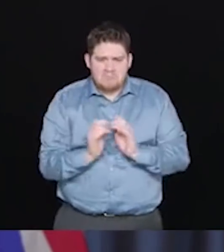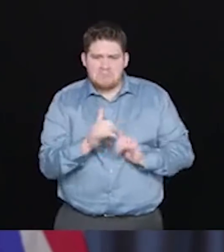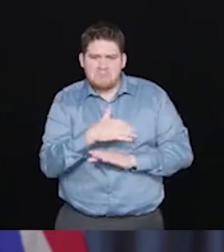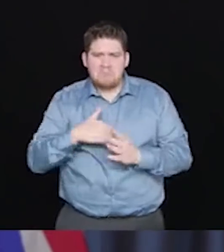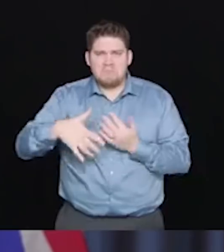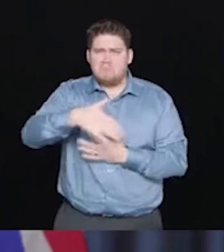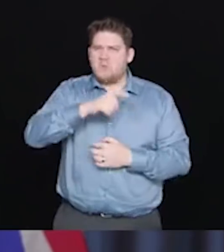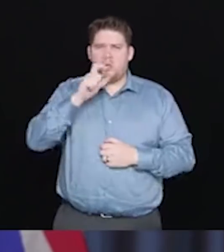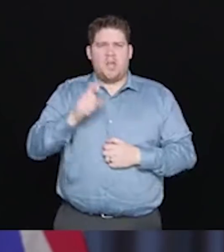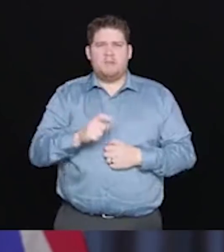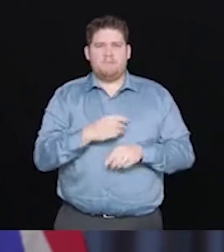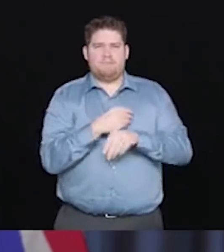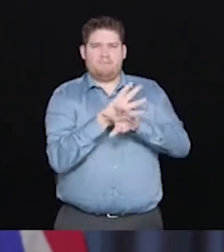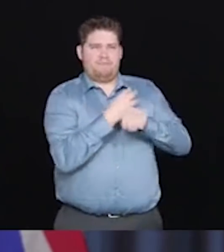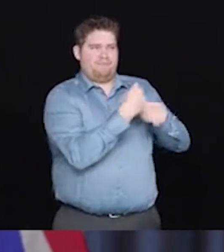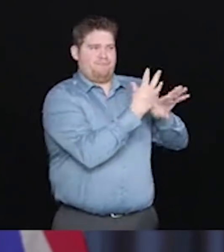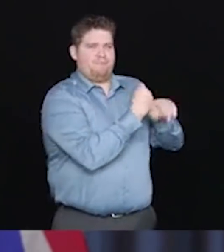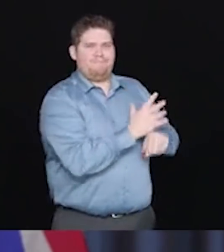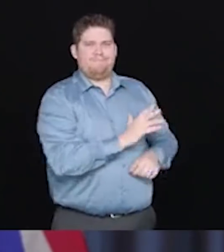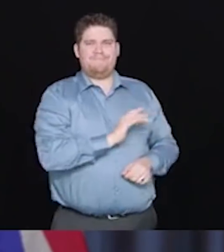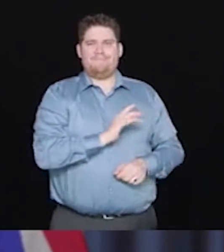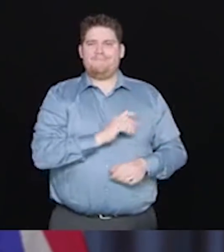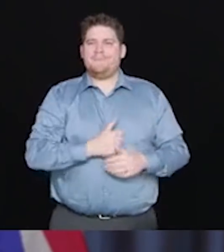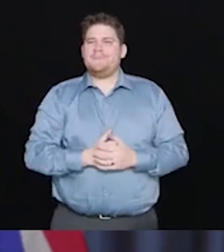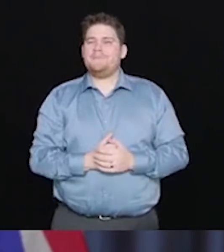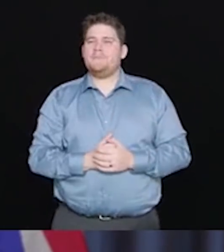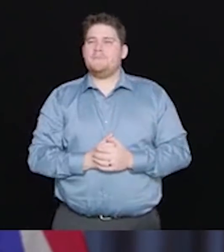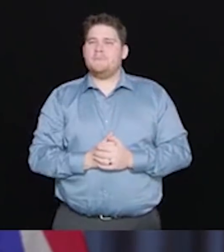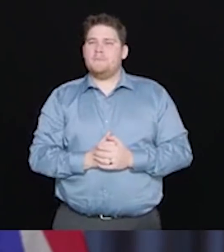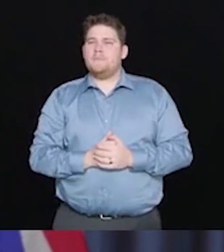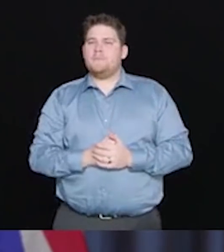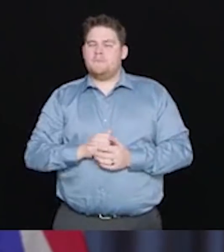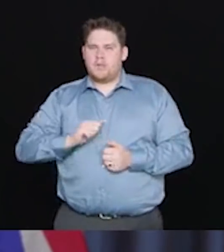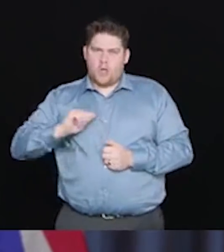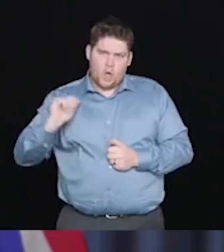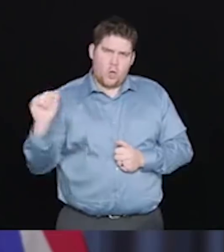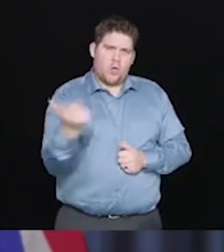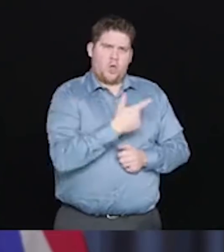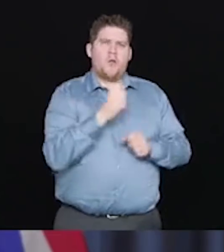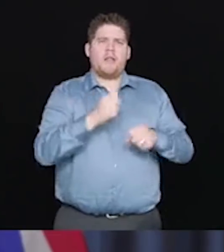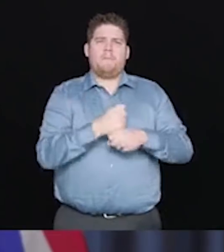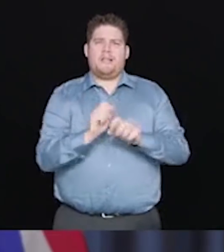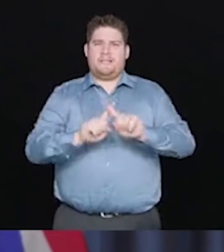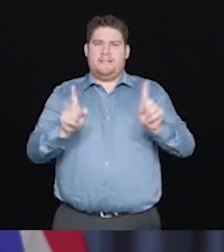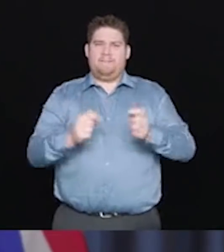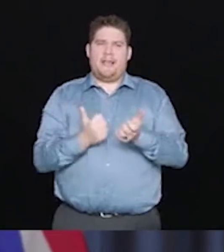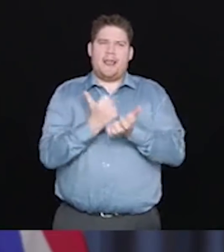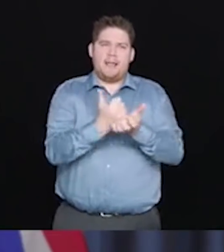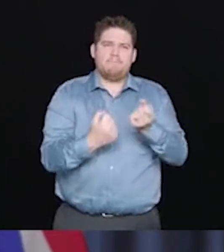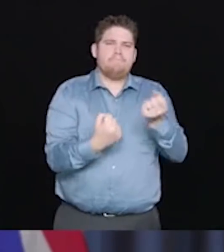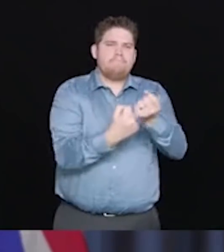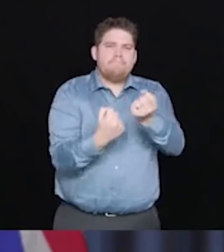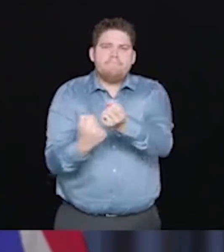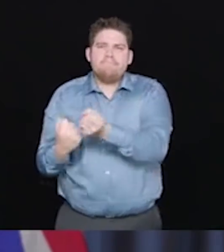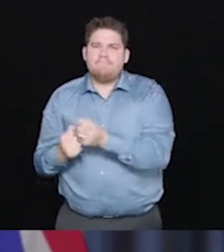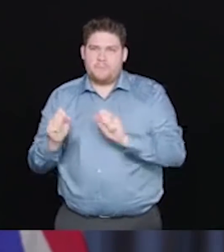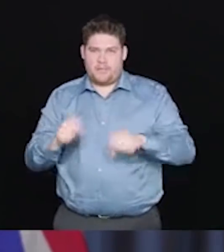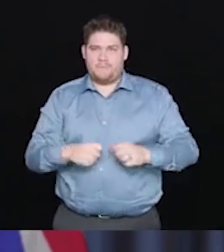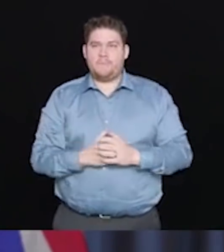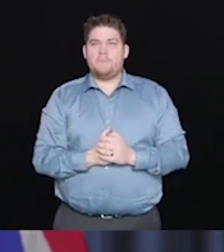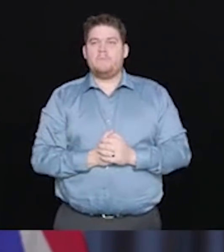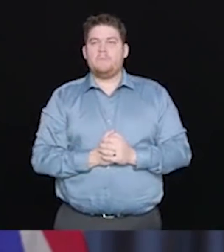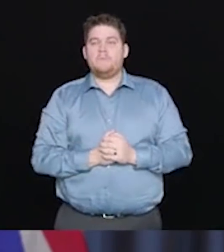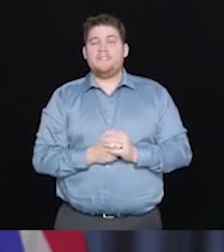difference, but we need everyone to be 100% committed to doing this. That doesn't